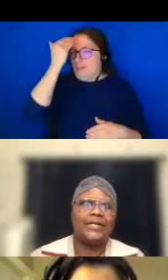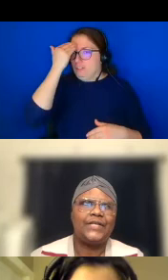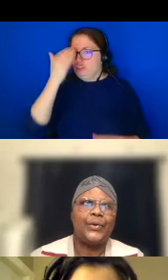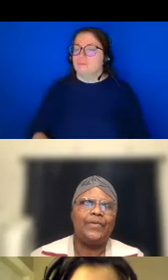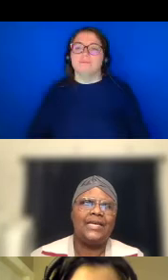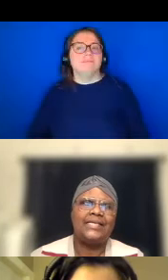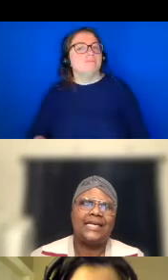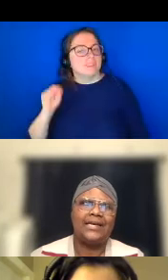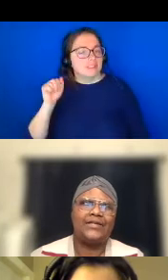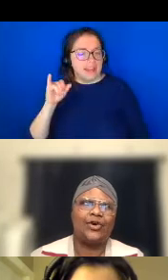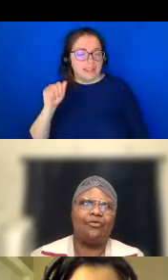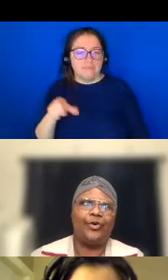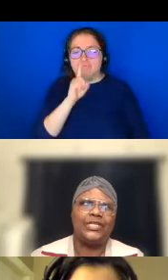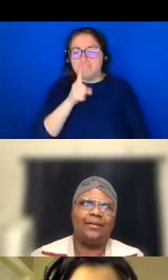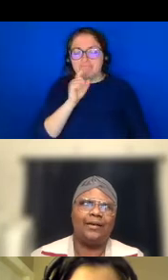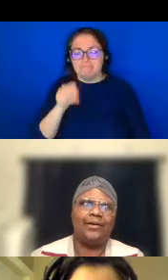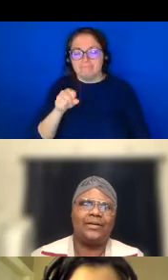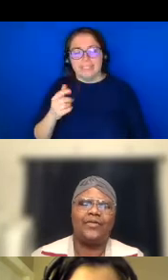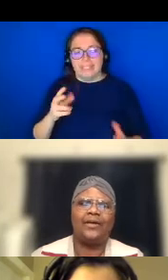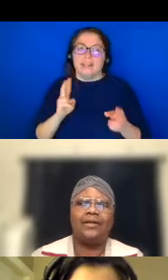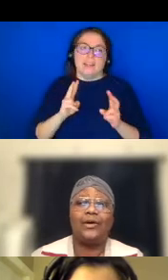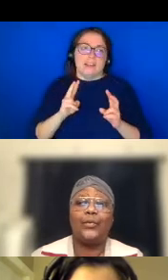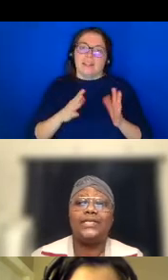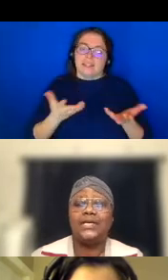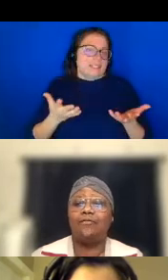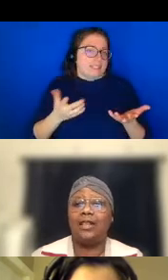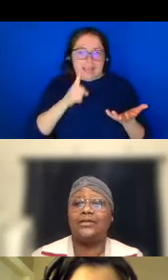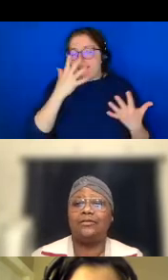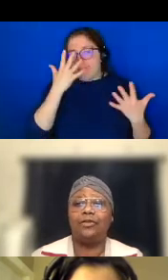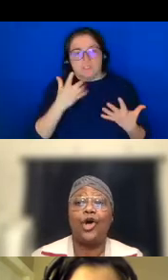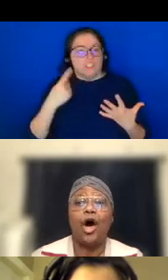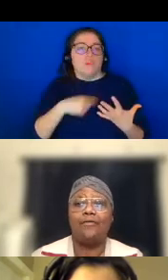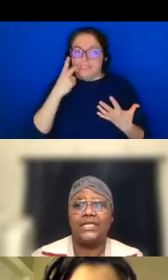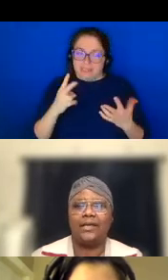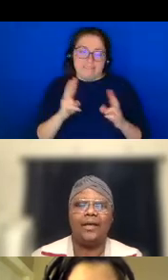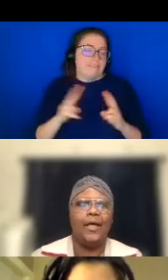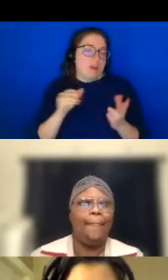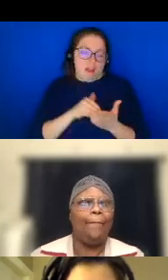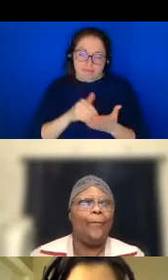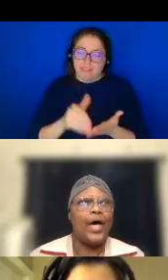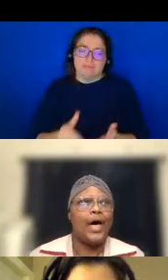Sure. So this is unfortunately something that we see relatively often.